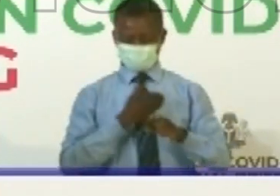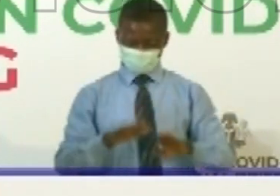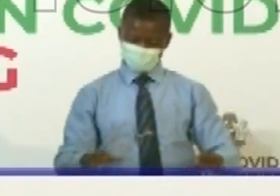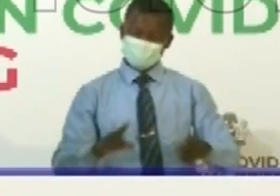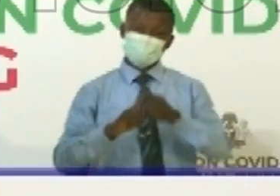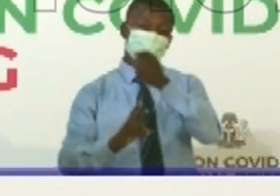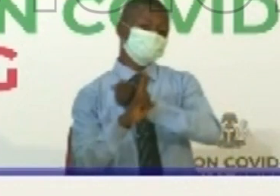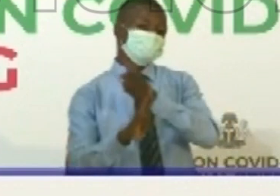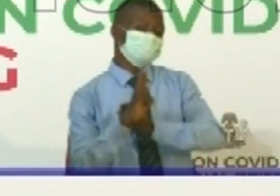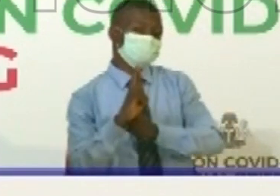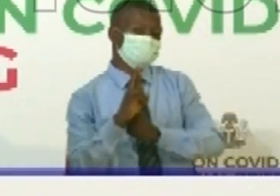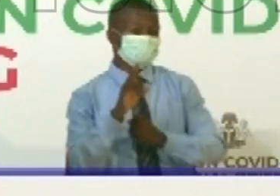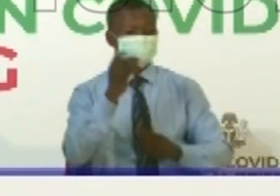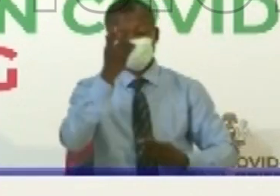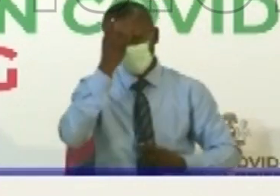infection.